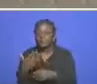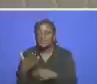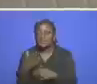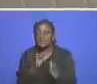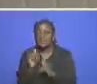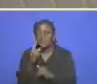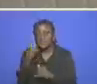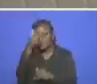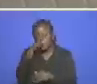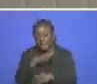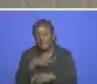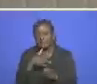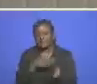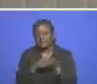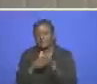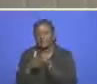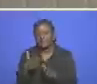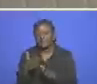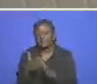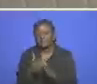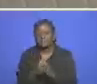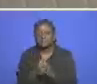after the break.